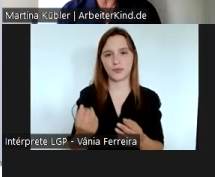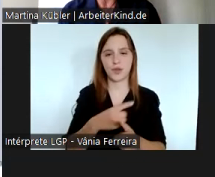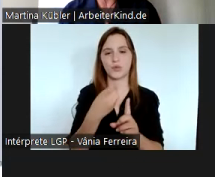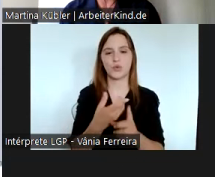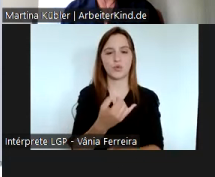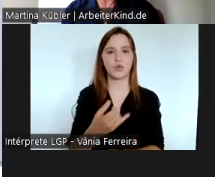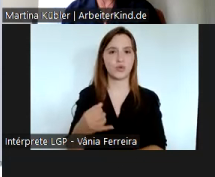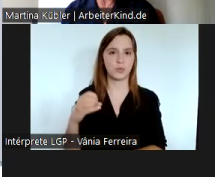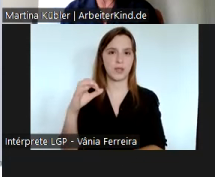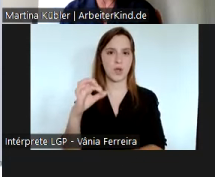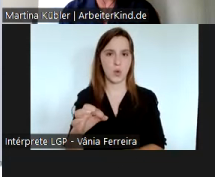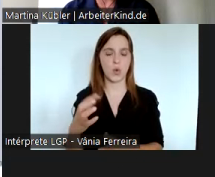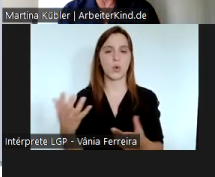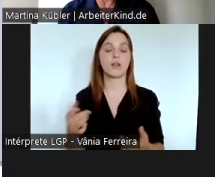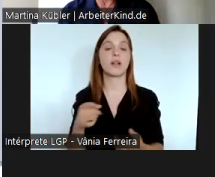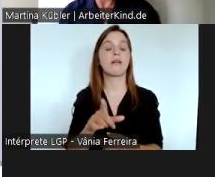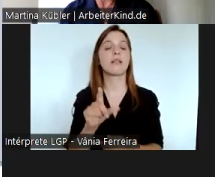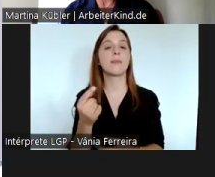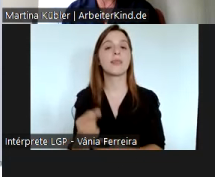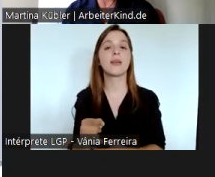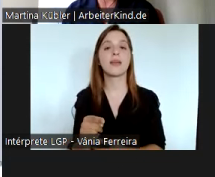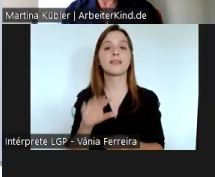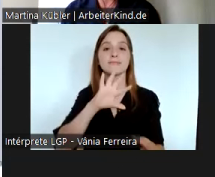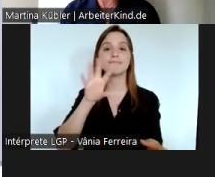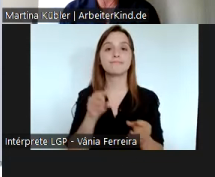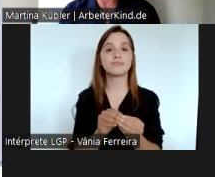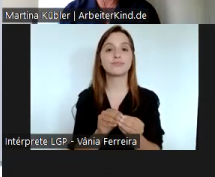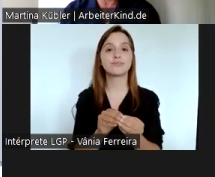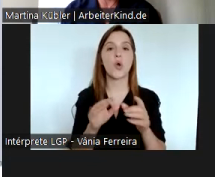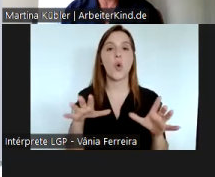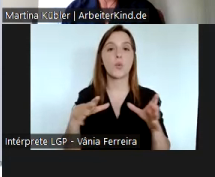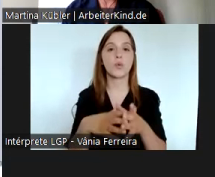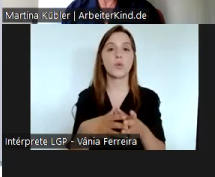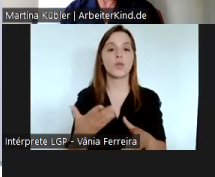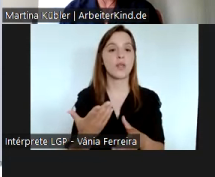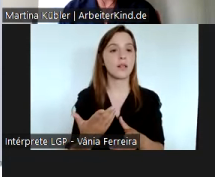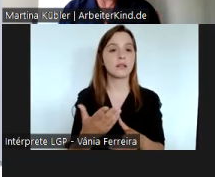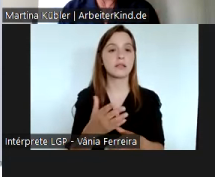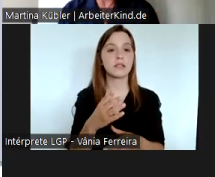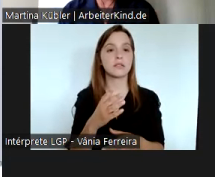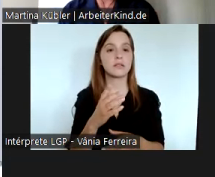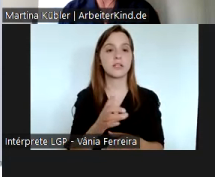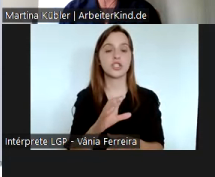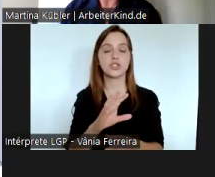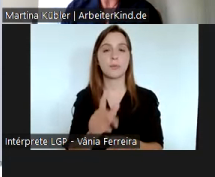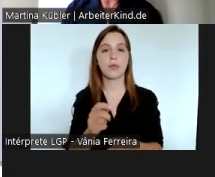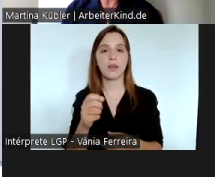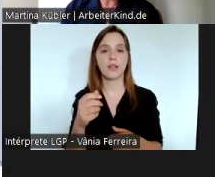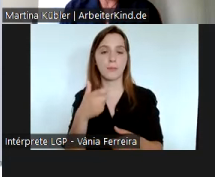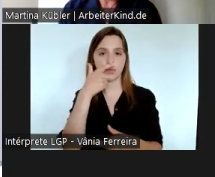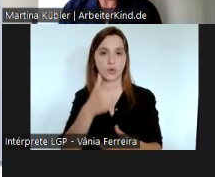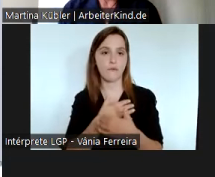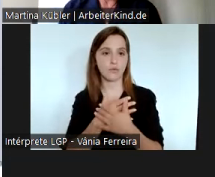Arbeiterkind comprises a community of over 6,000 volunteers in over 80 local groups in